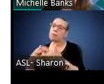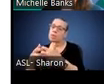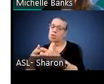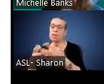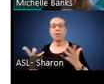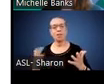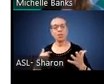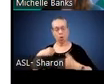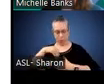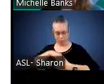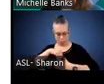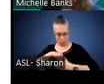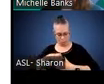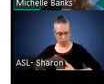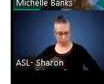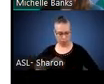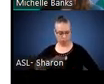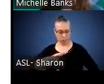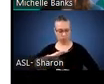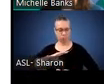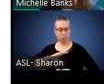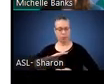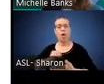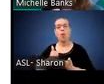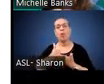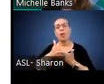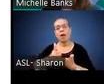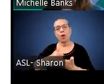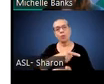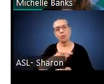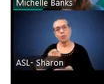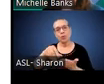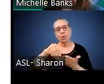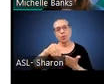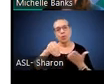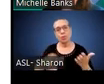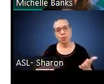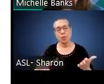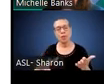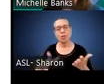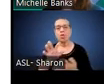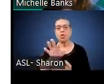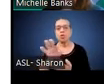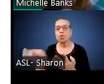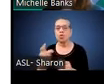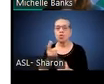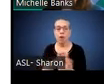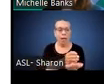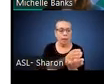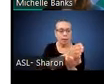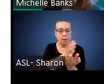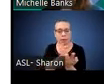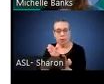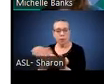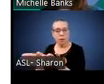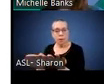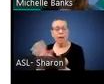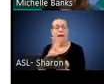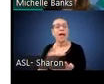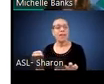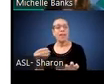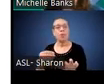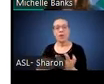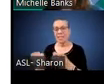internal capacities will help NextGeners choose the right career path and be able to stay in it when it gets